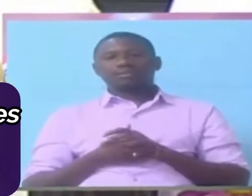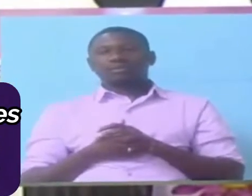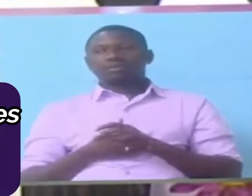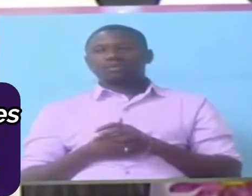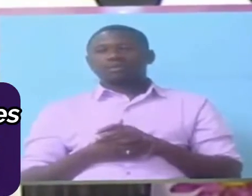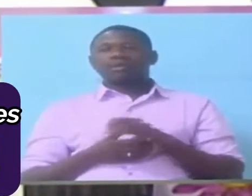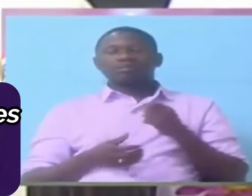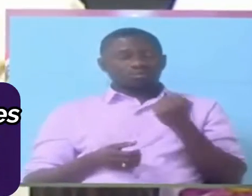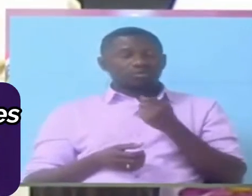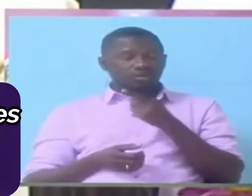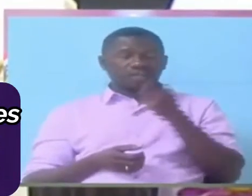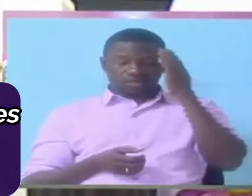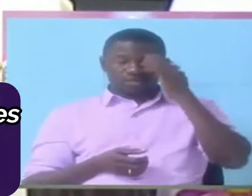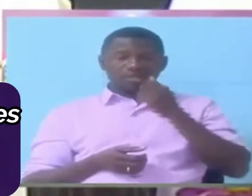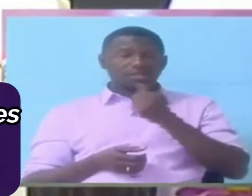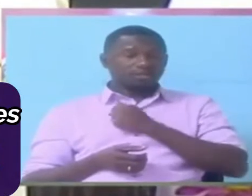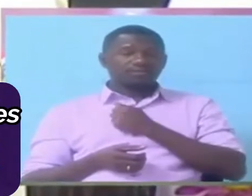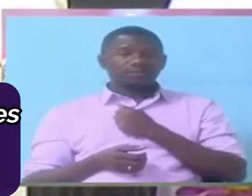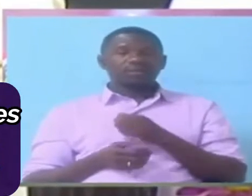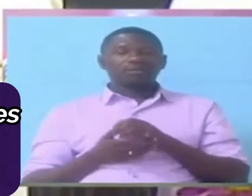did. Then